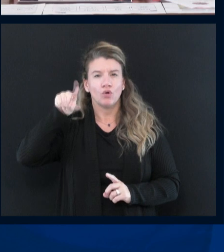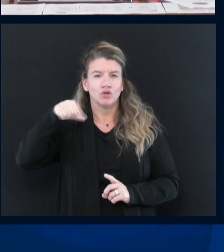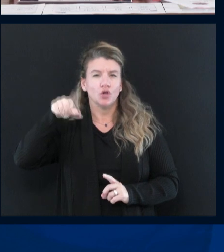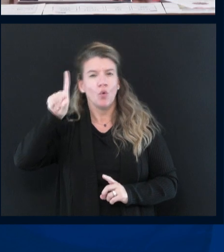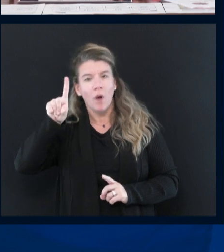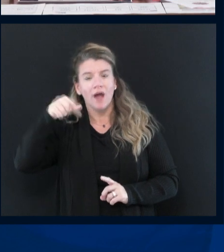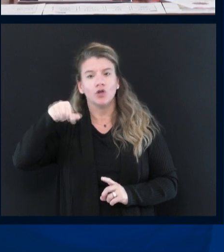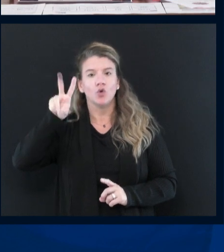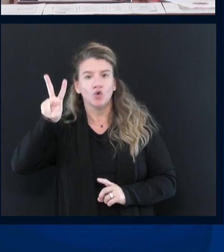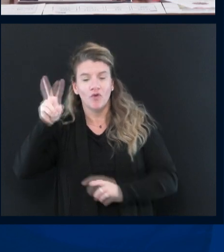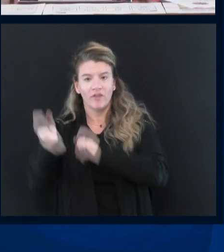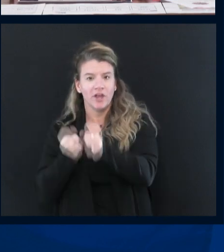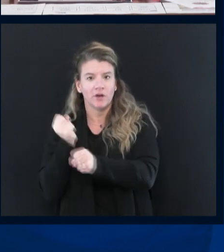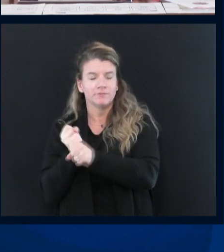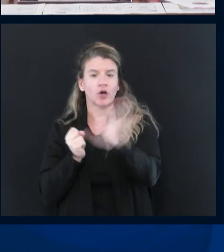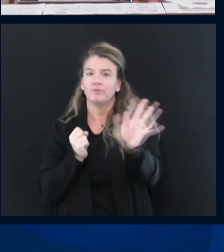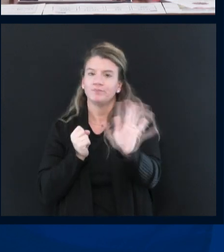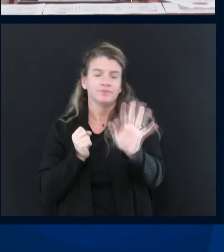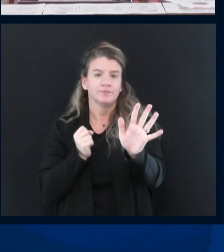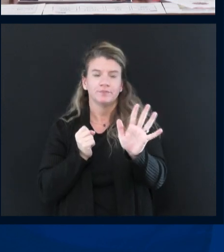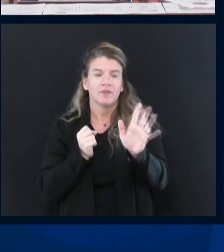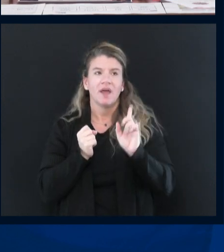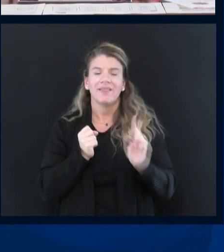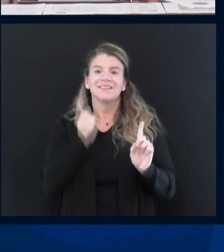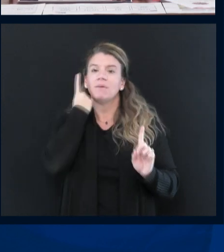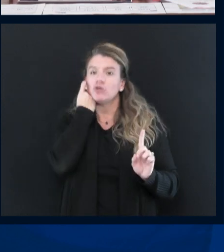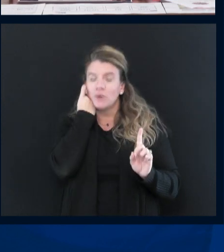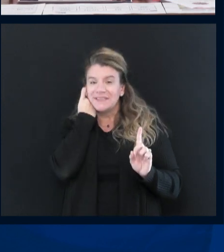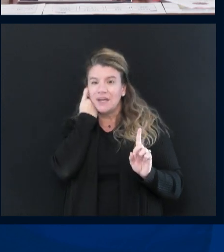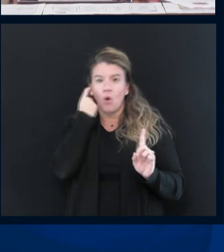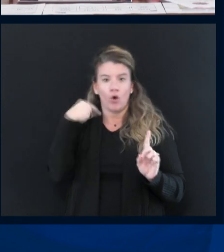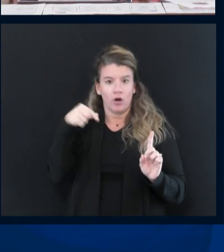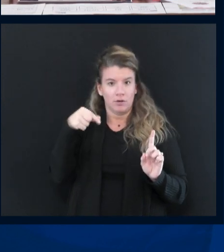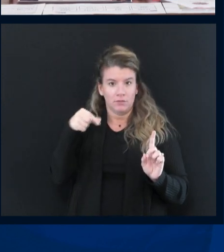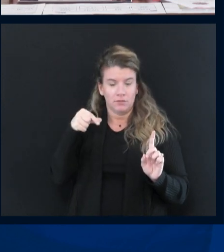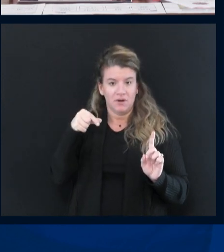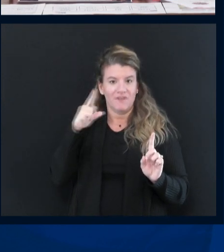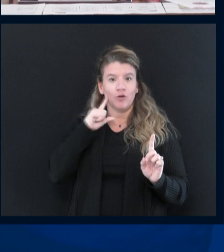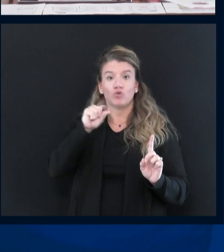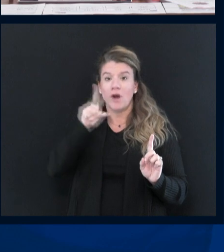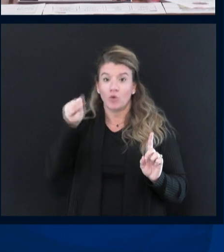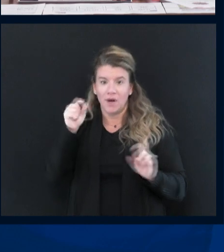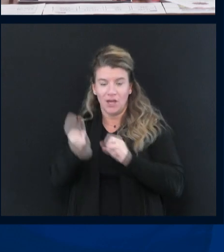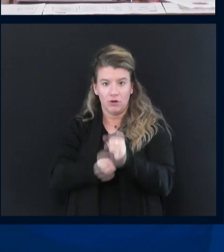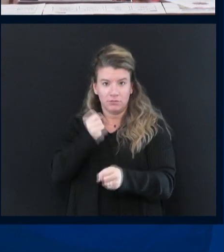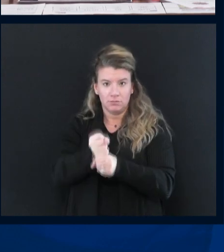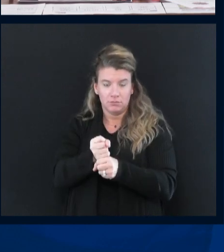Well, no, this is the last quarter of the 2020 year.